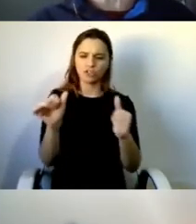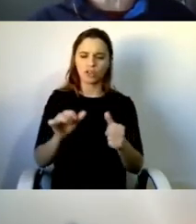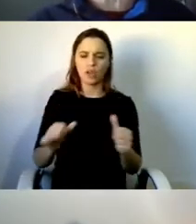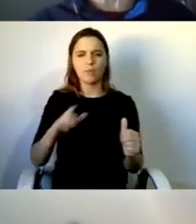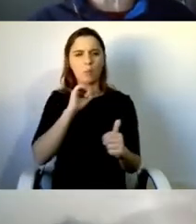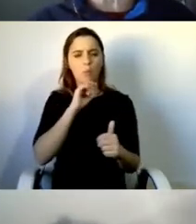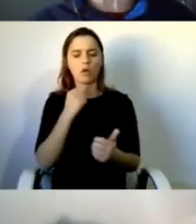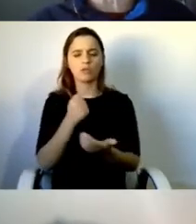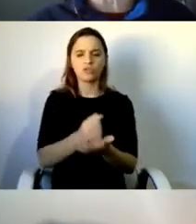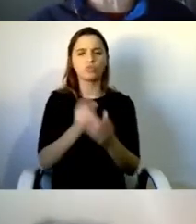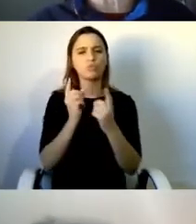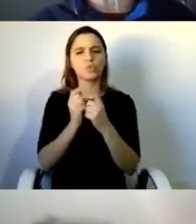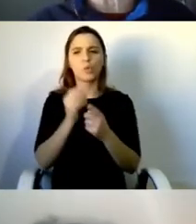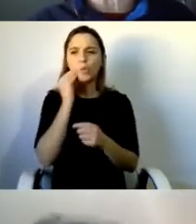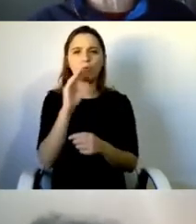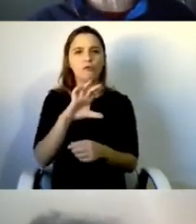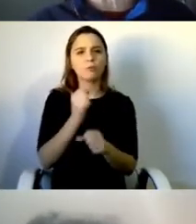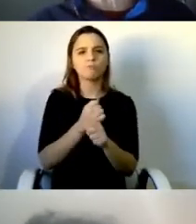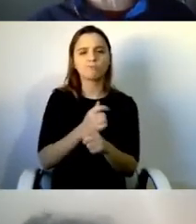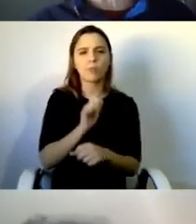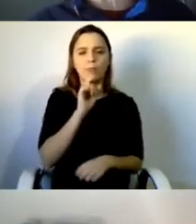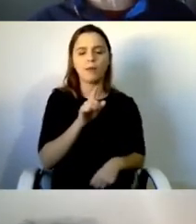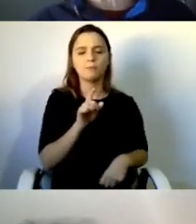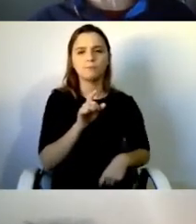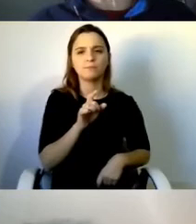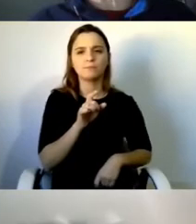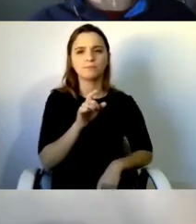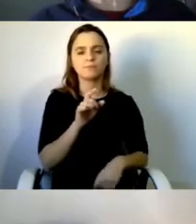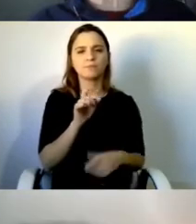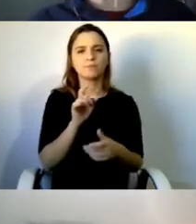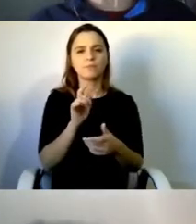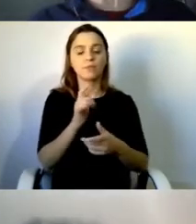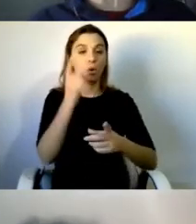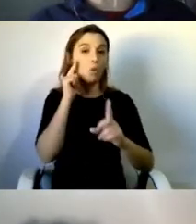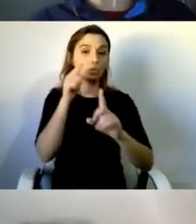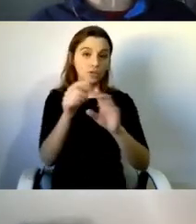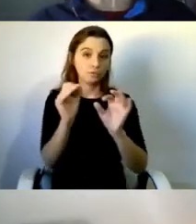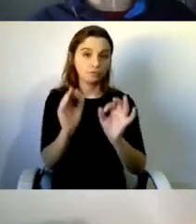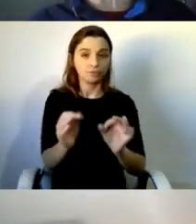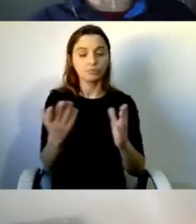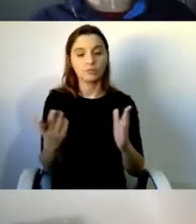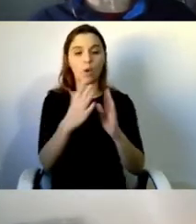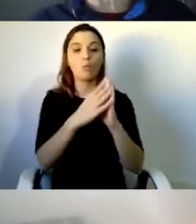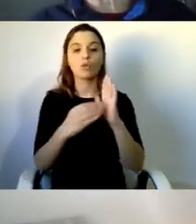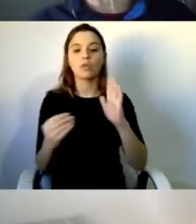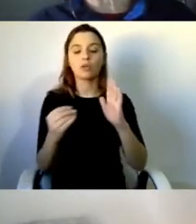in its golden standard. And the golden standard, as we all know, is the Swedish